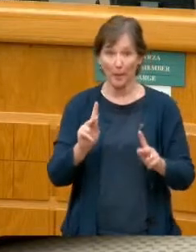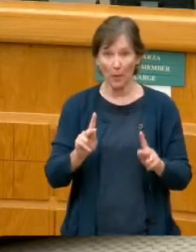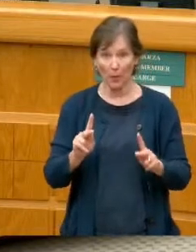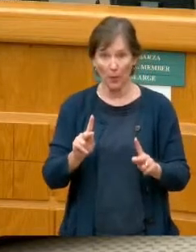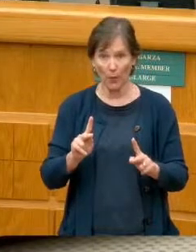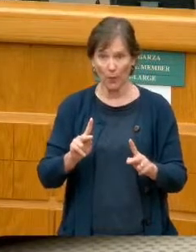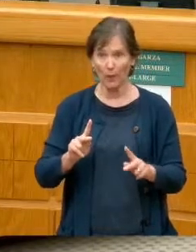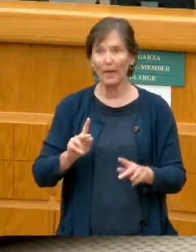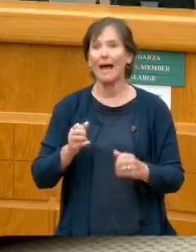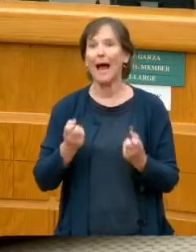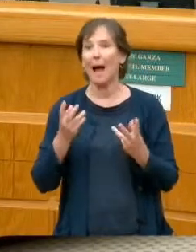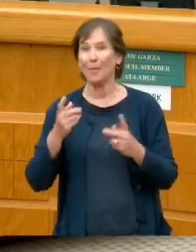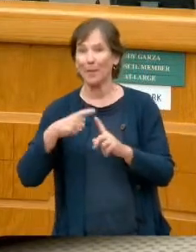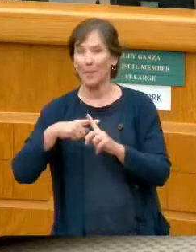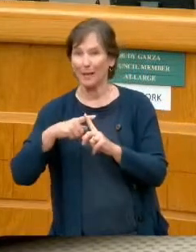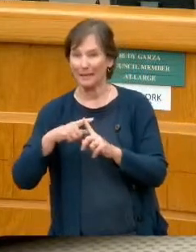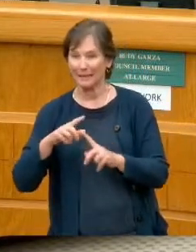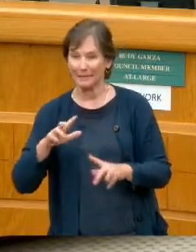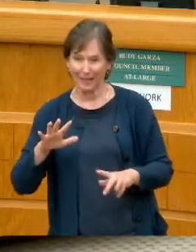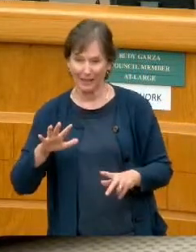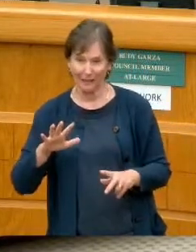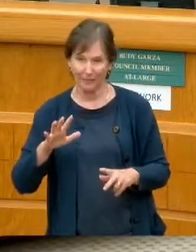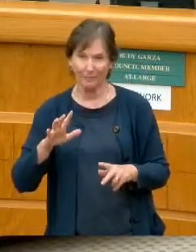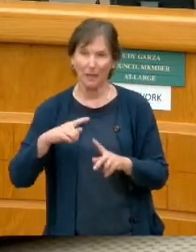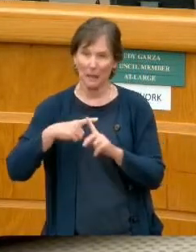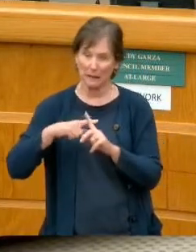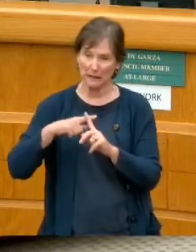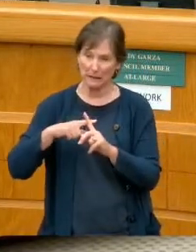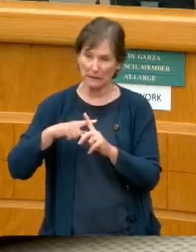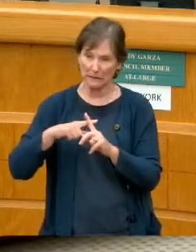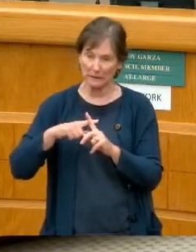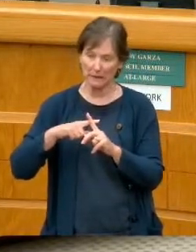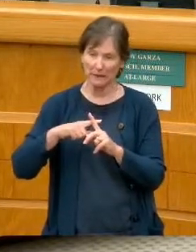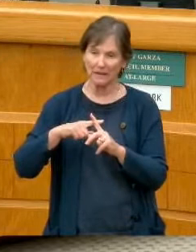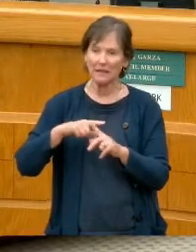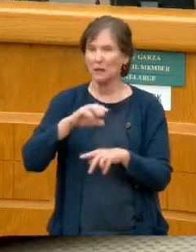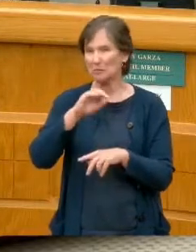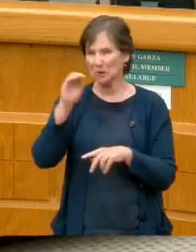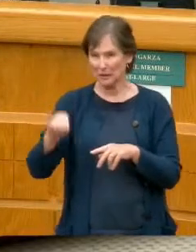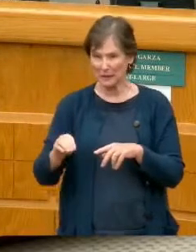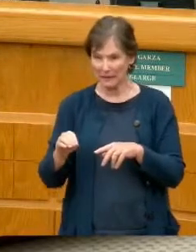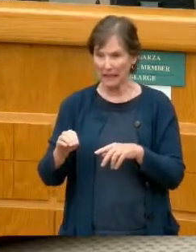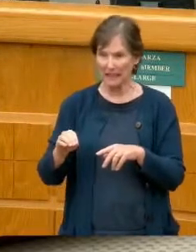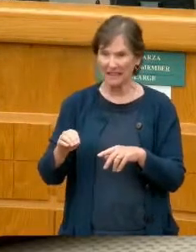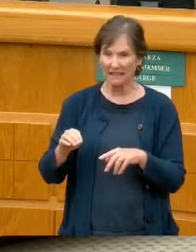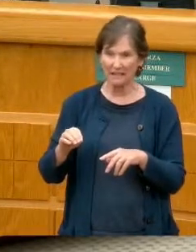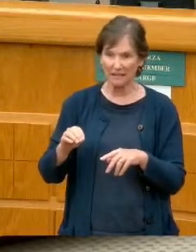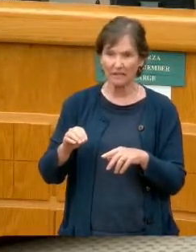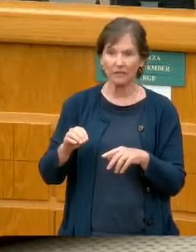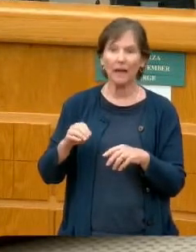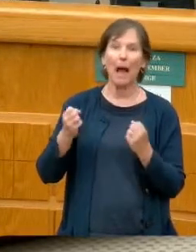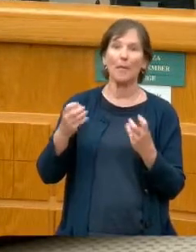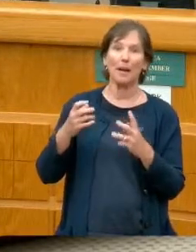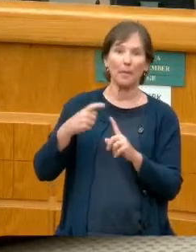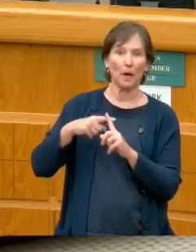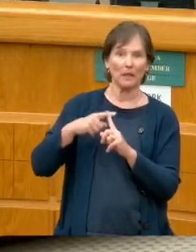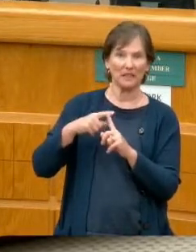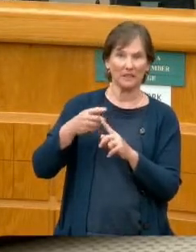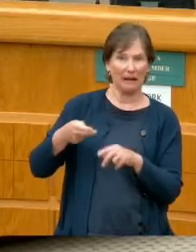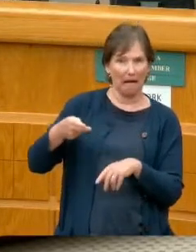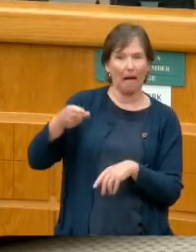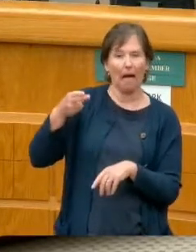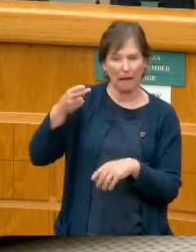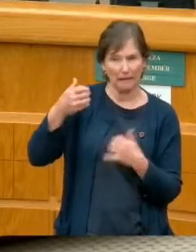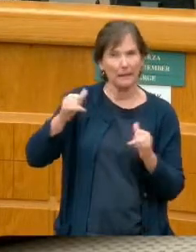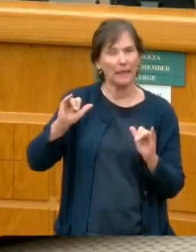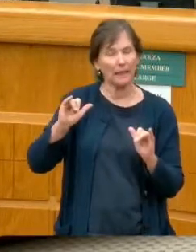of 21.74% from this particular cohort, which is still very high, but we also realize that the number of people